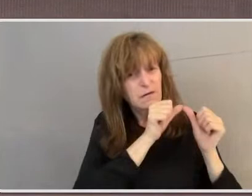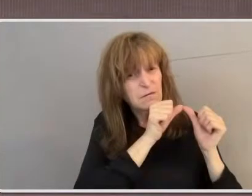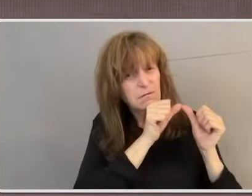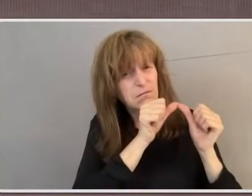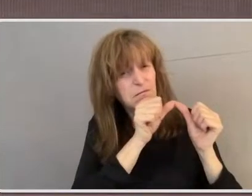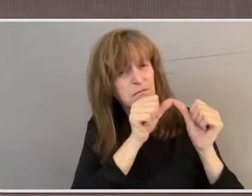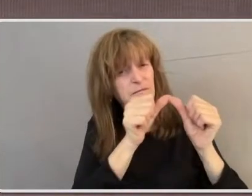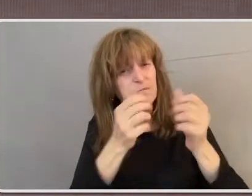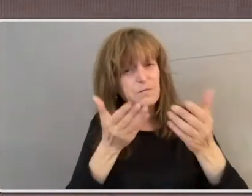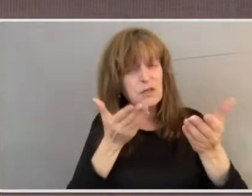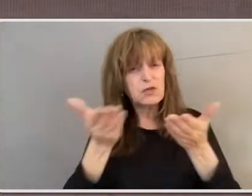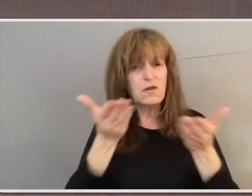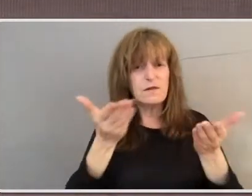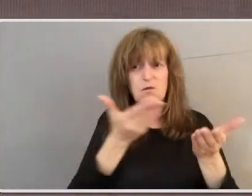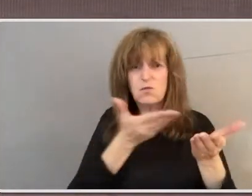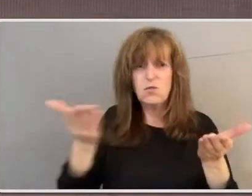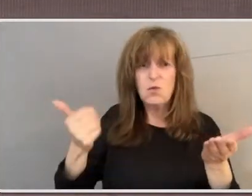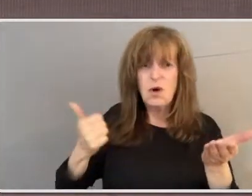Commonwealth.